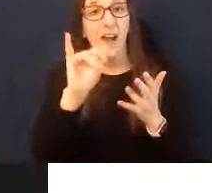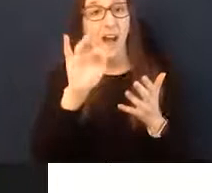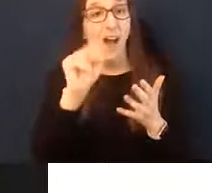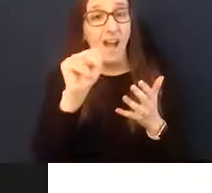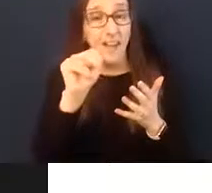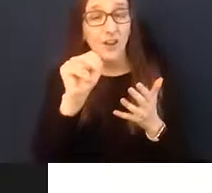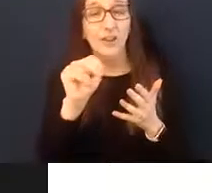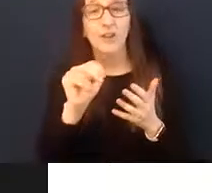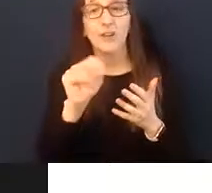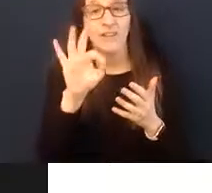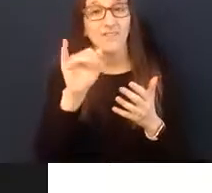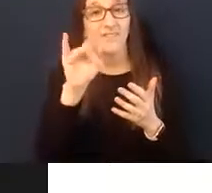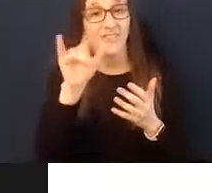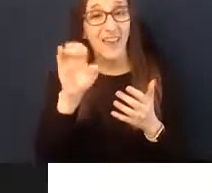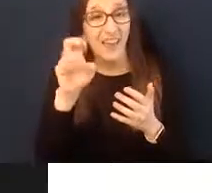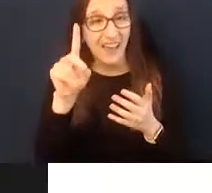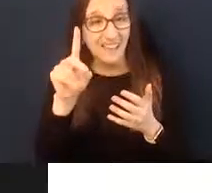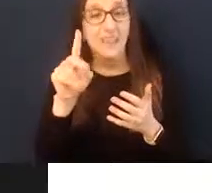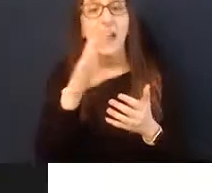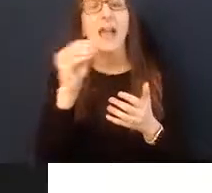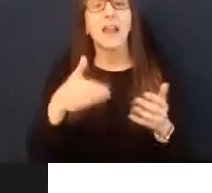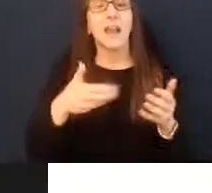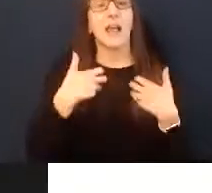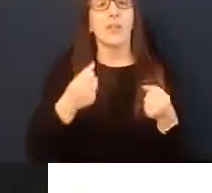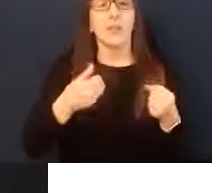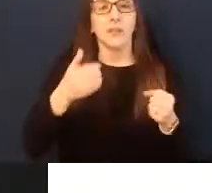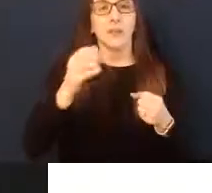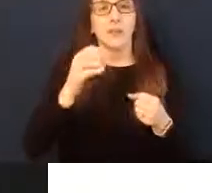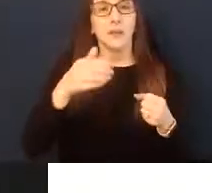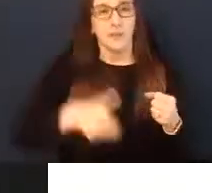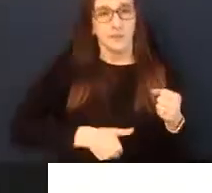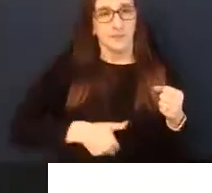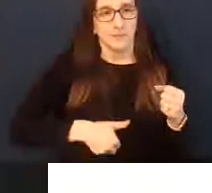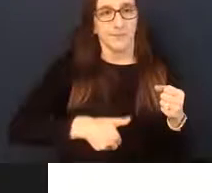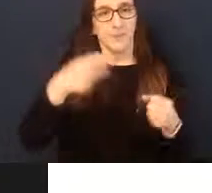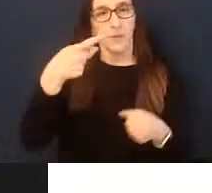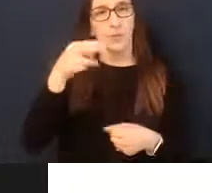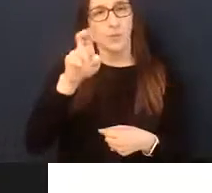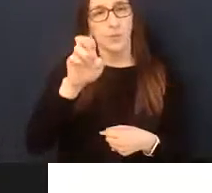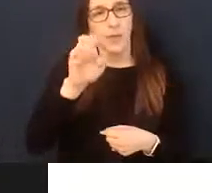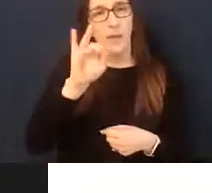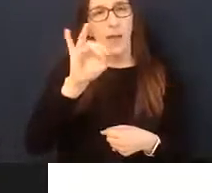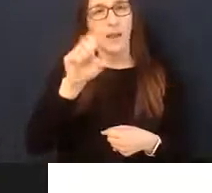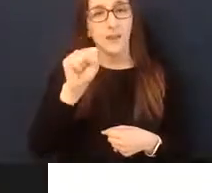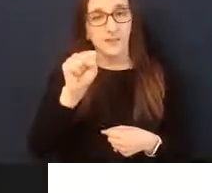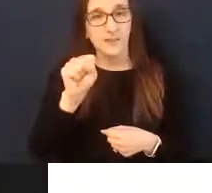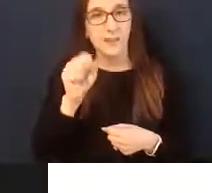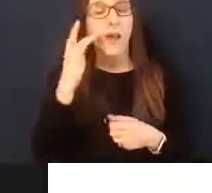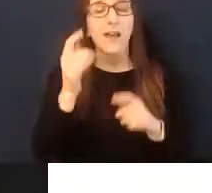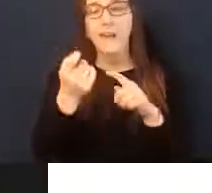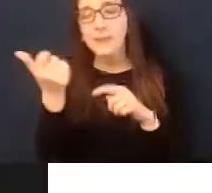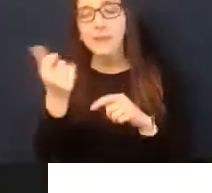fatty acids, and prebiotics. And that's all because you're eliminating grains,